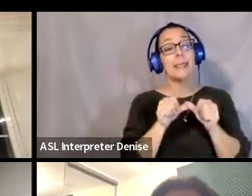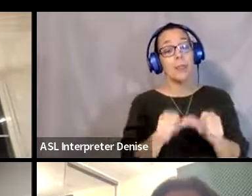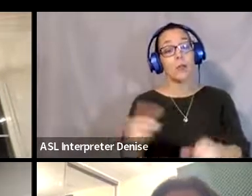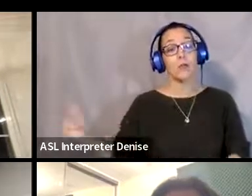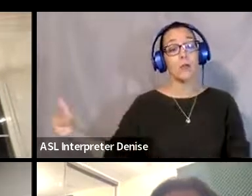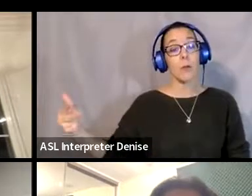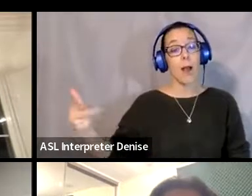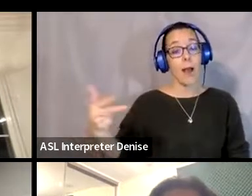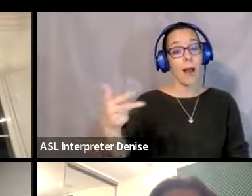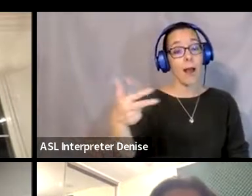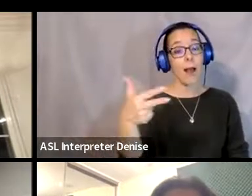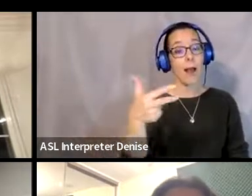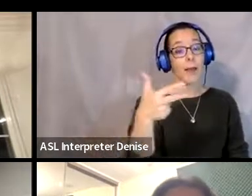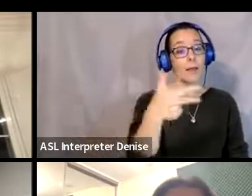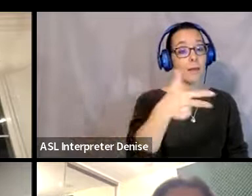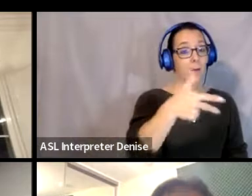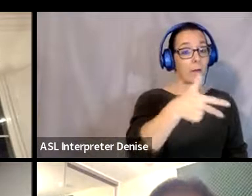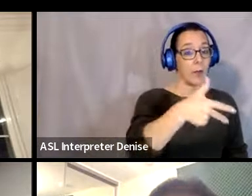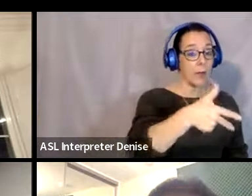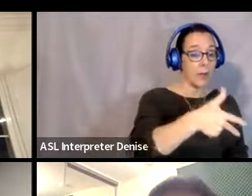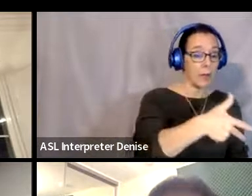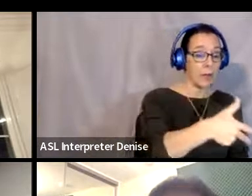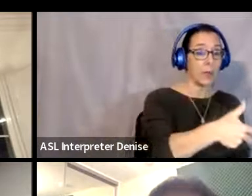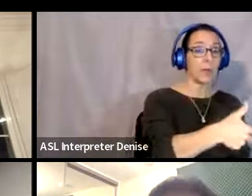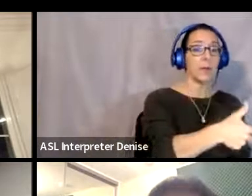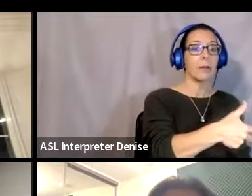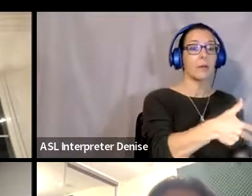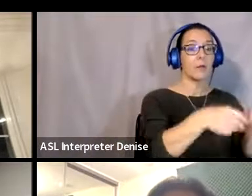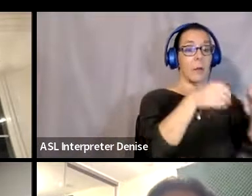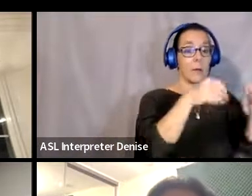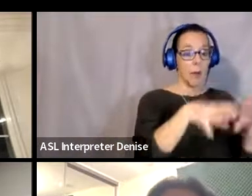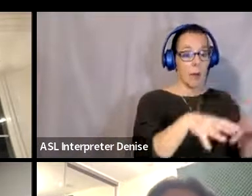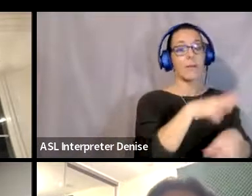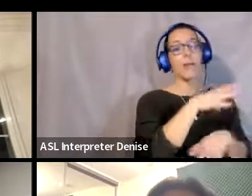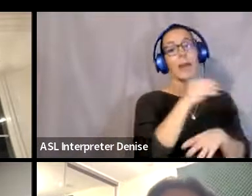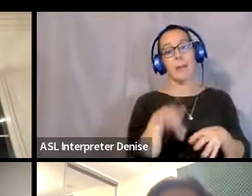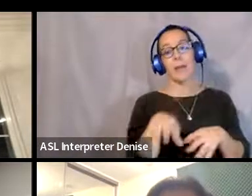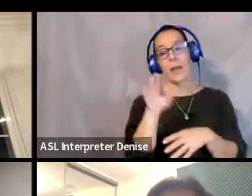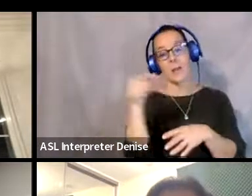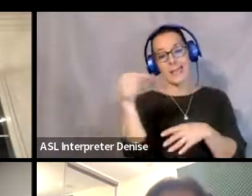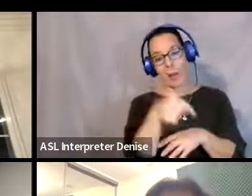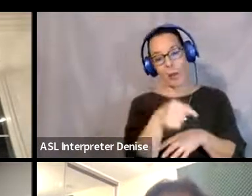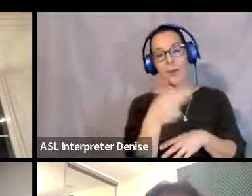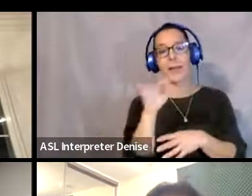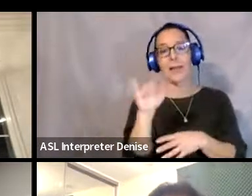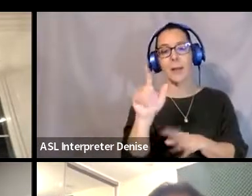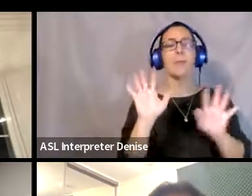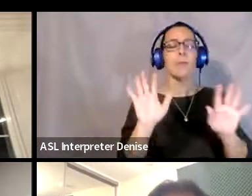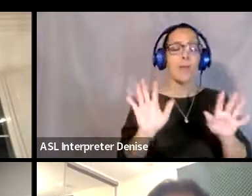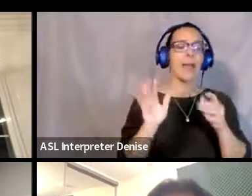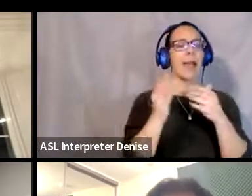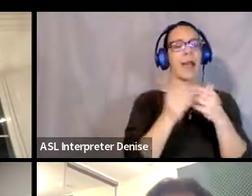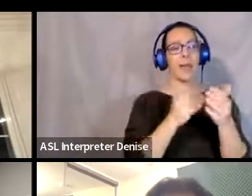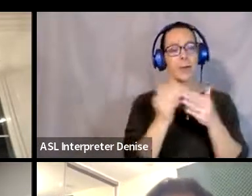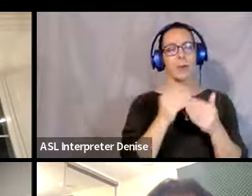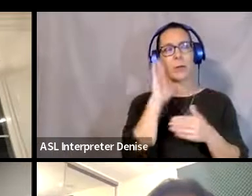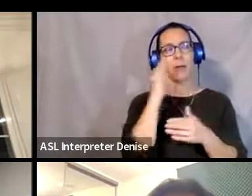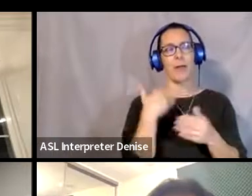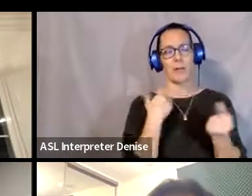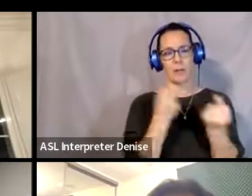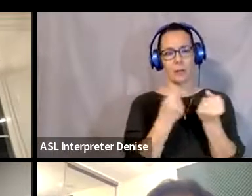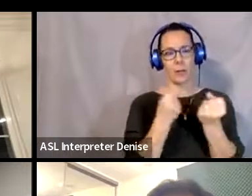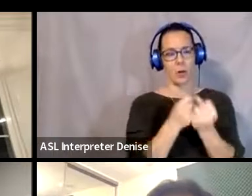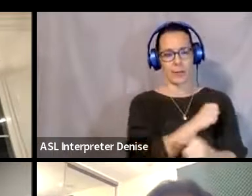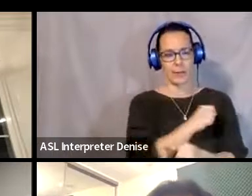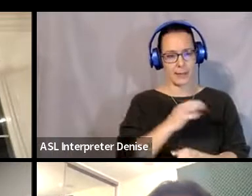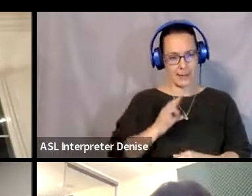drop off down the hill or pick up, and we'll have our support staff working kind of the opposite way. We